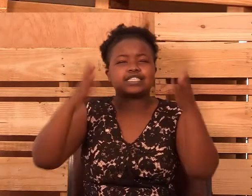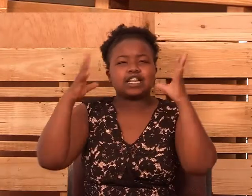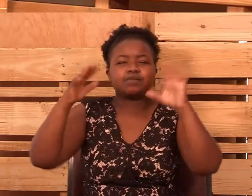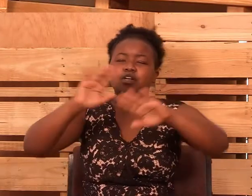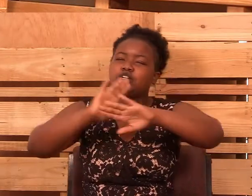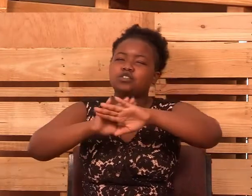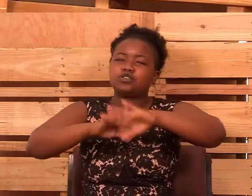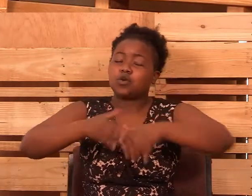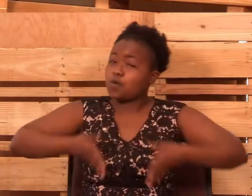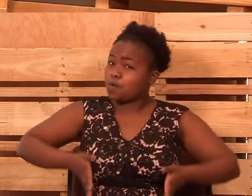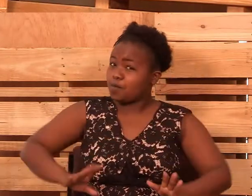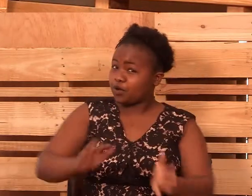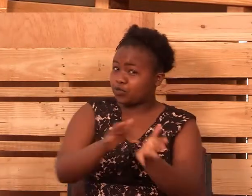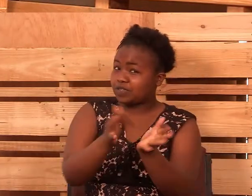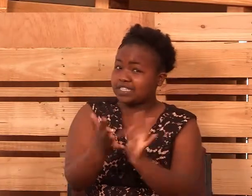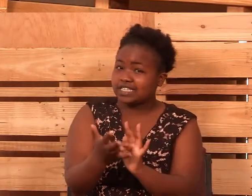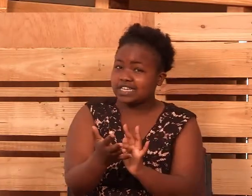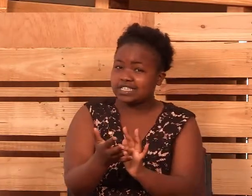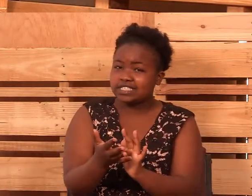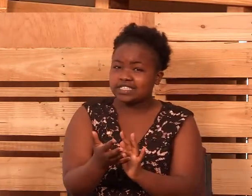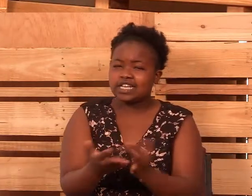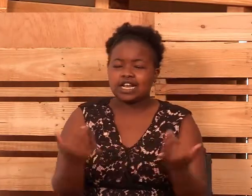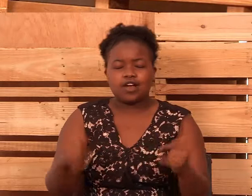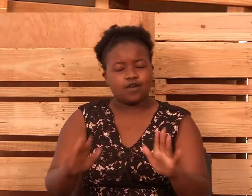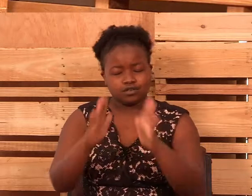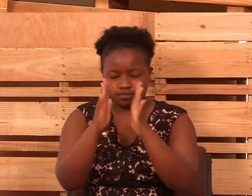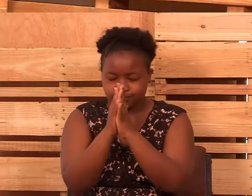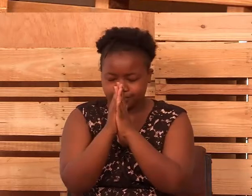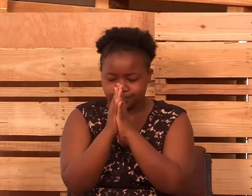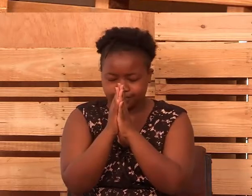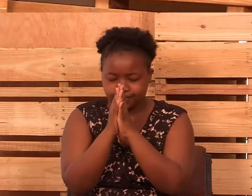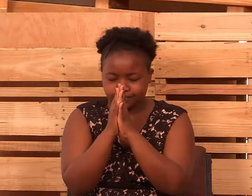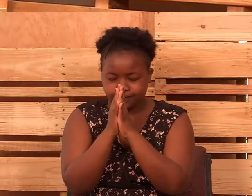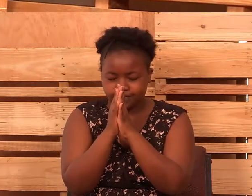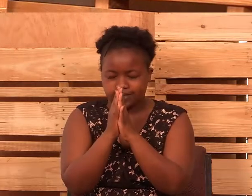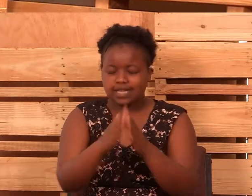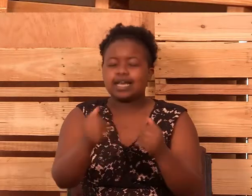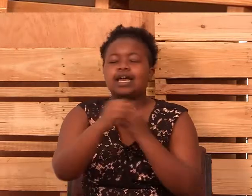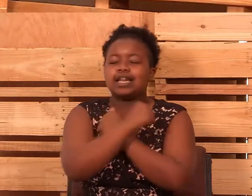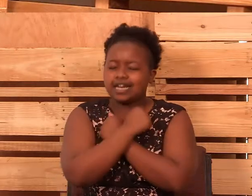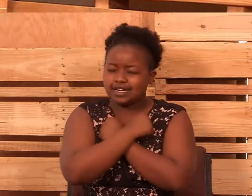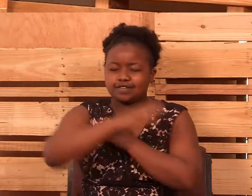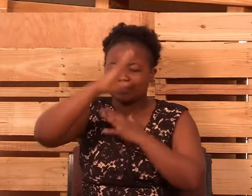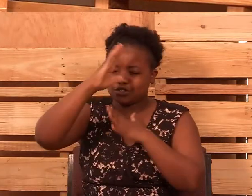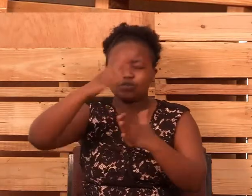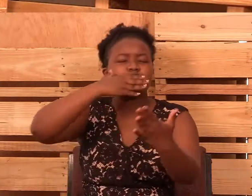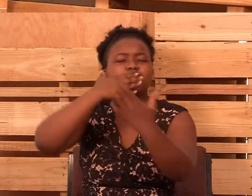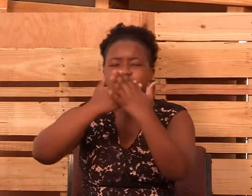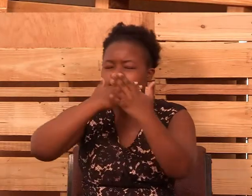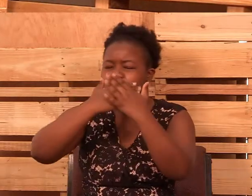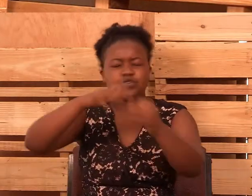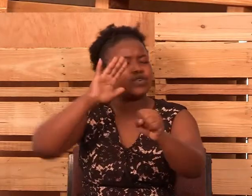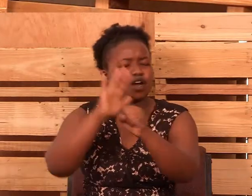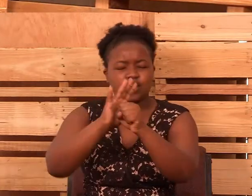Jesus. And now we're going to pray. Let's pray. Loving God, we thank you so much for